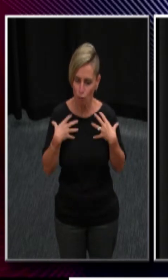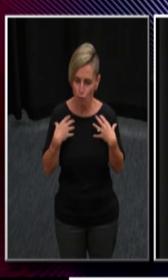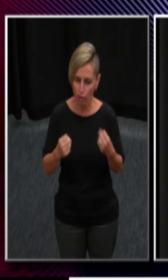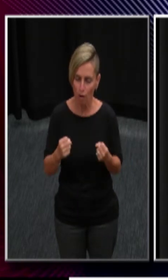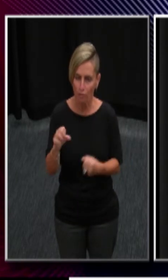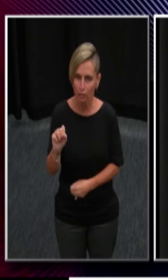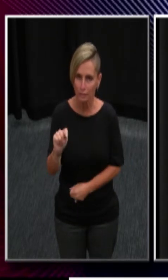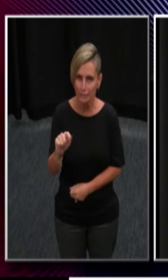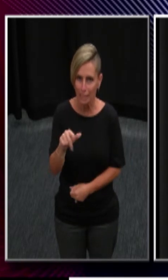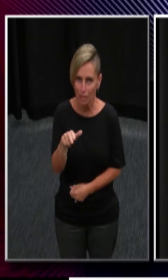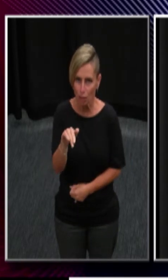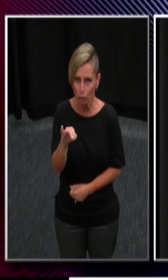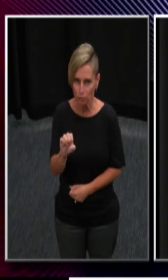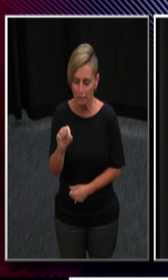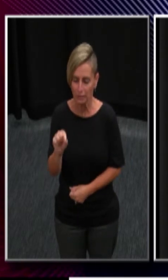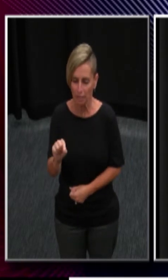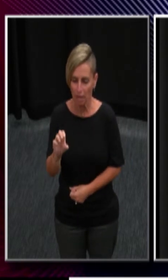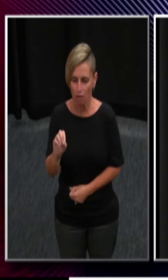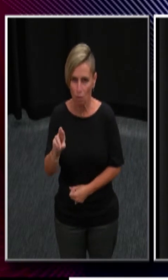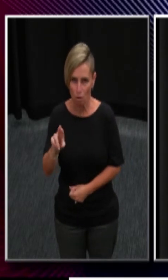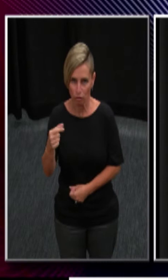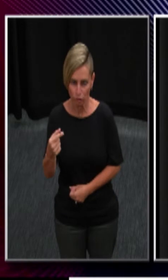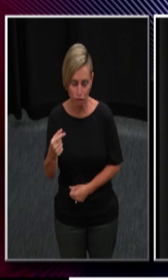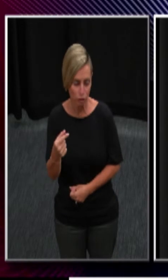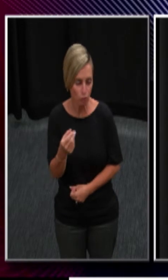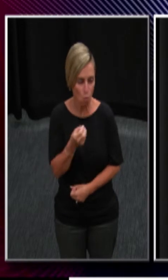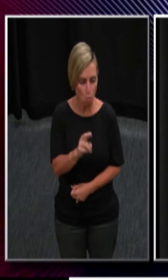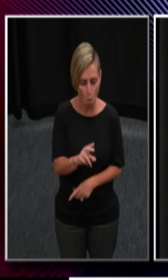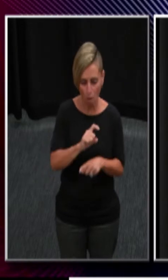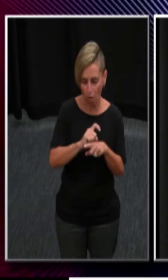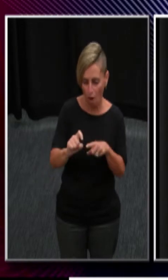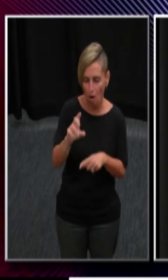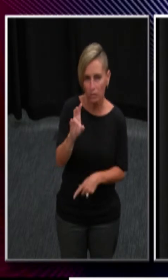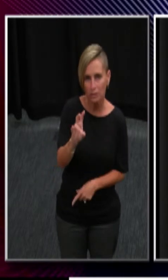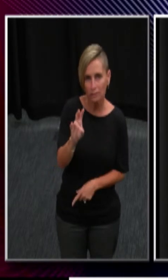www.recoverstlucie.org or by calling